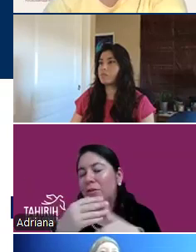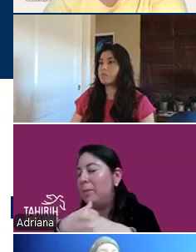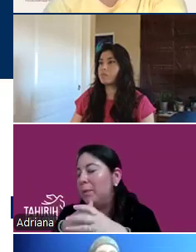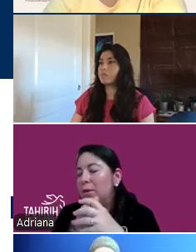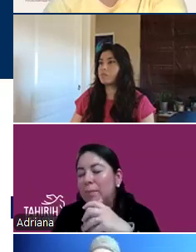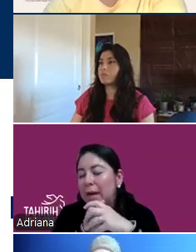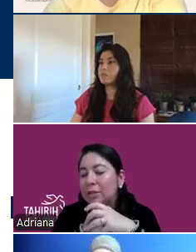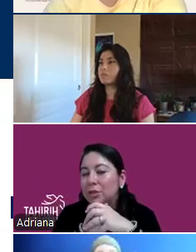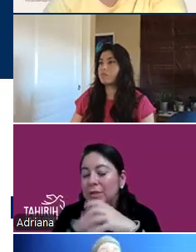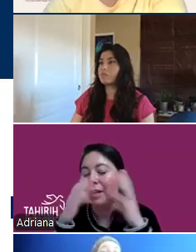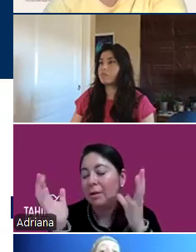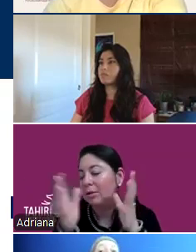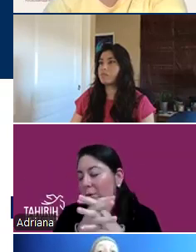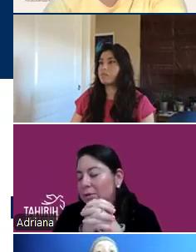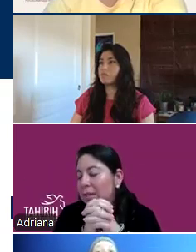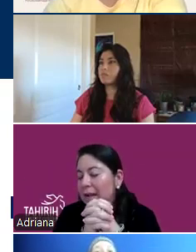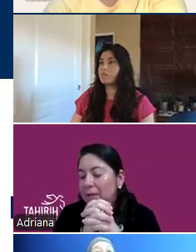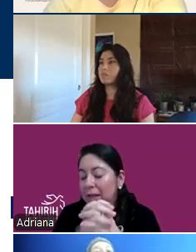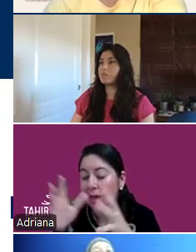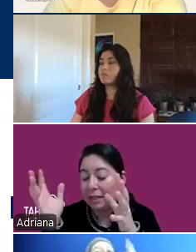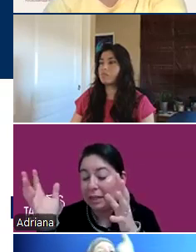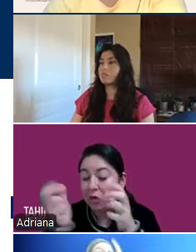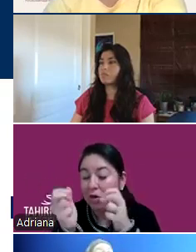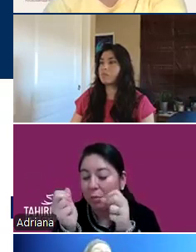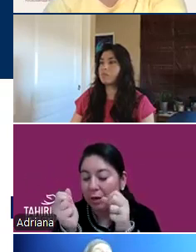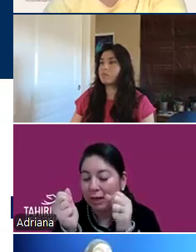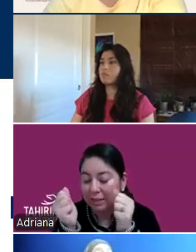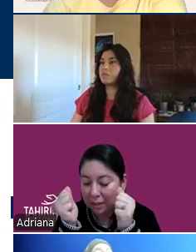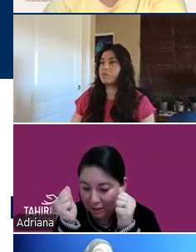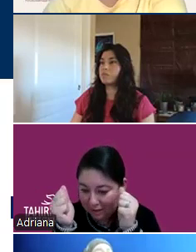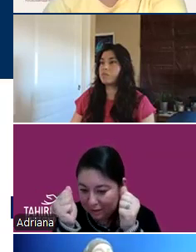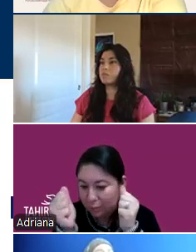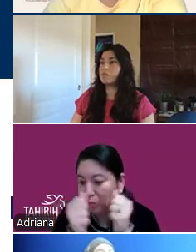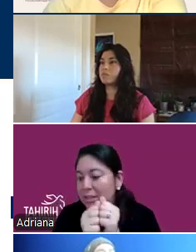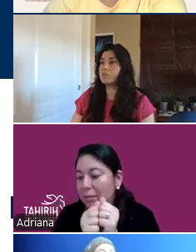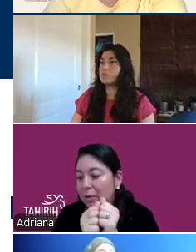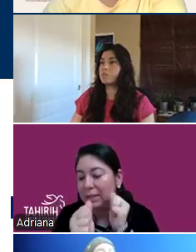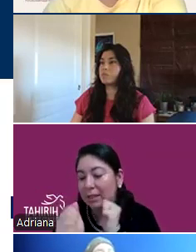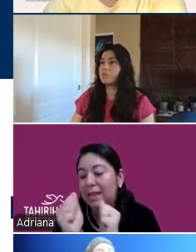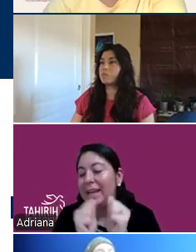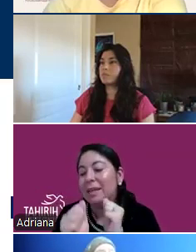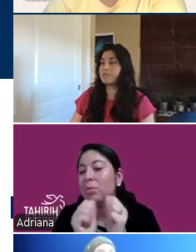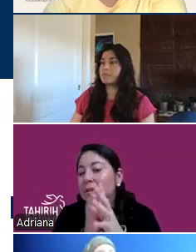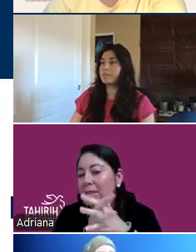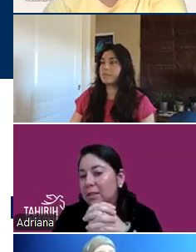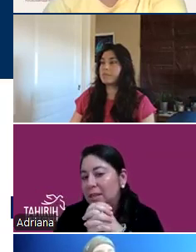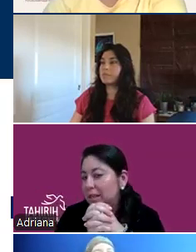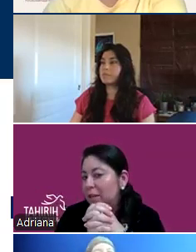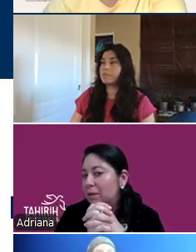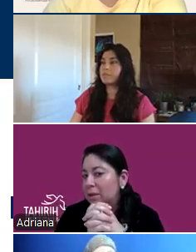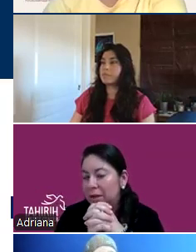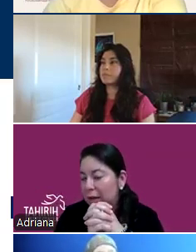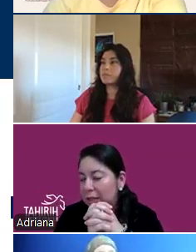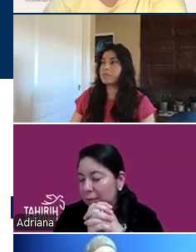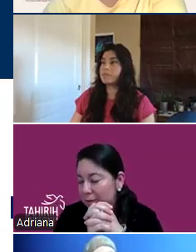going for people to go back to think about their roles and how they can incorporate the different principles and in the process that they take